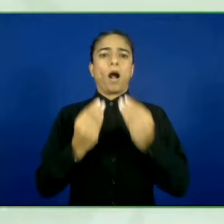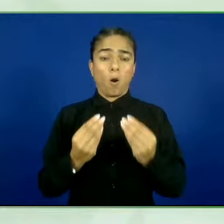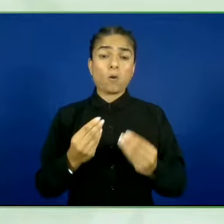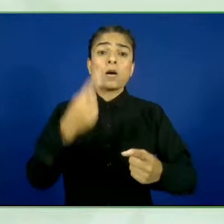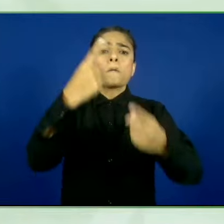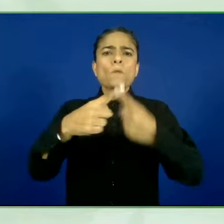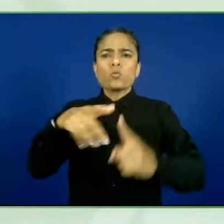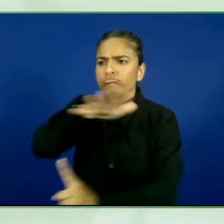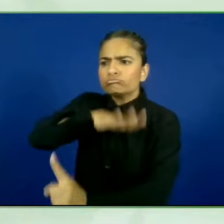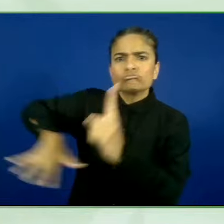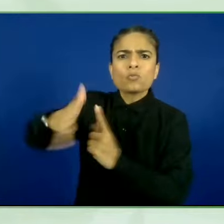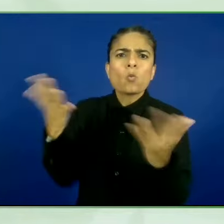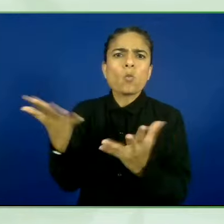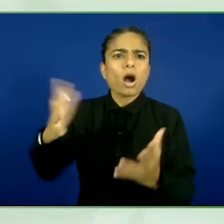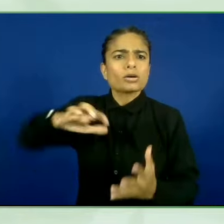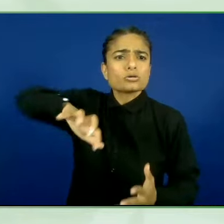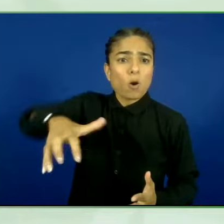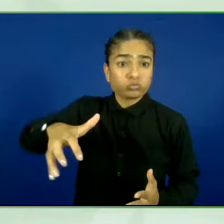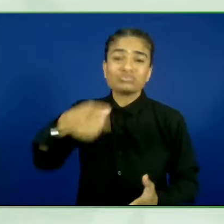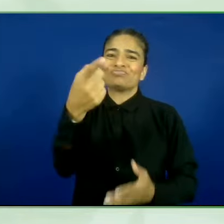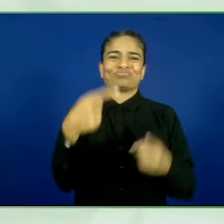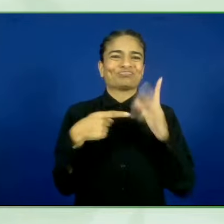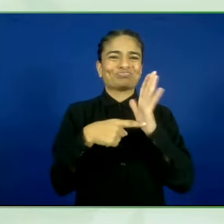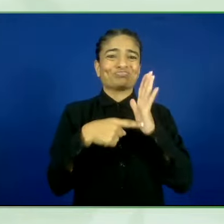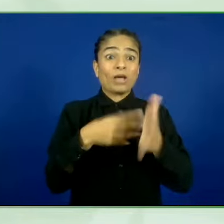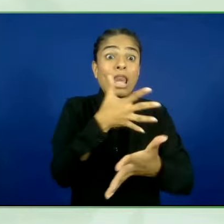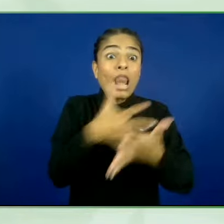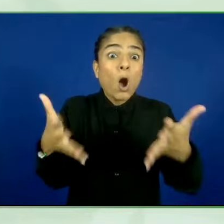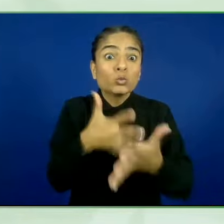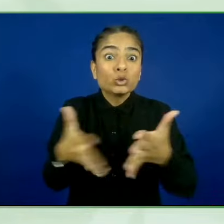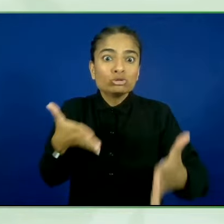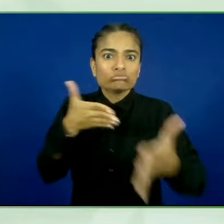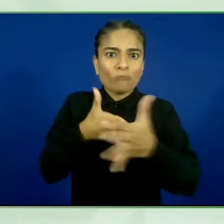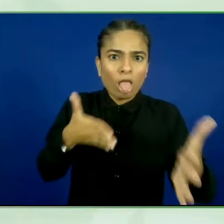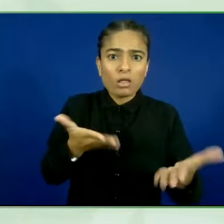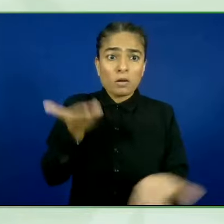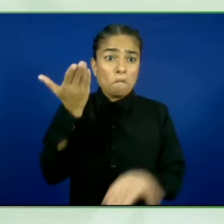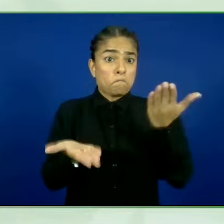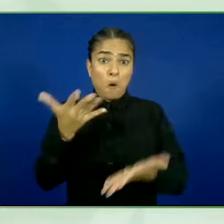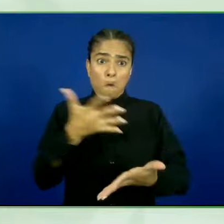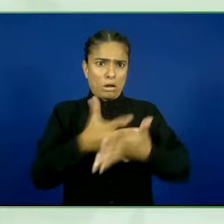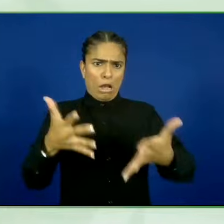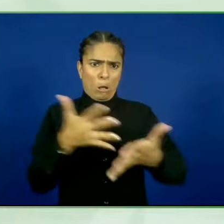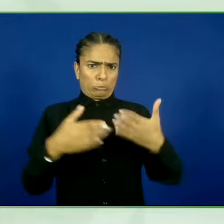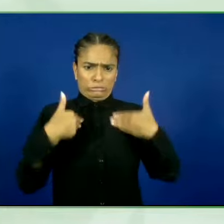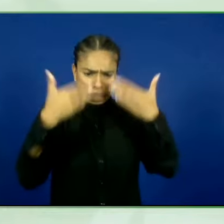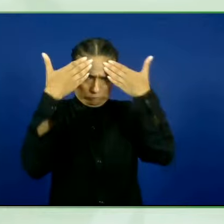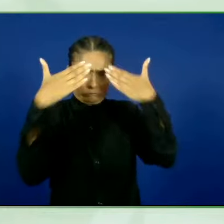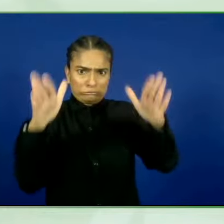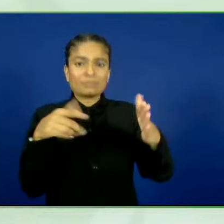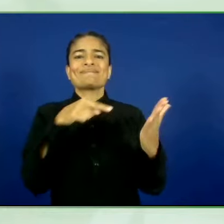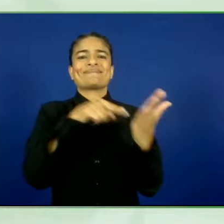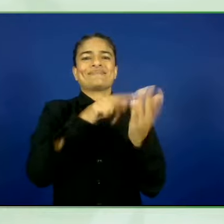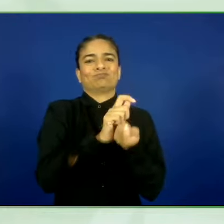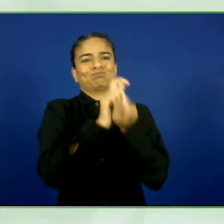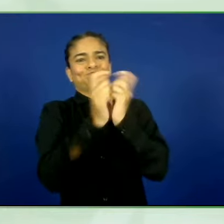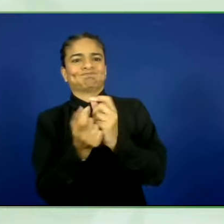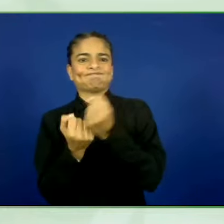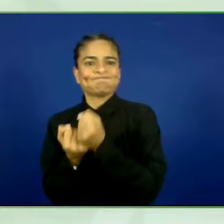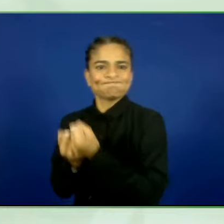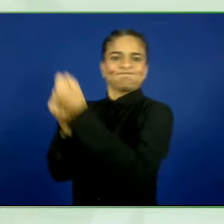ensure that this provides the optimal support for a particular stakeholder, for a particular implementer, so that it